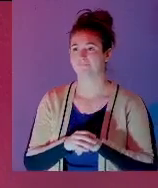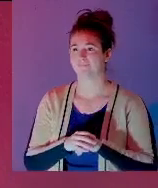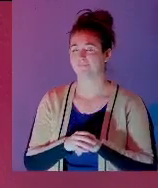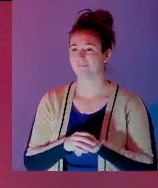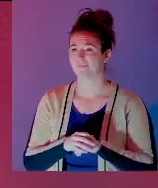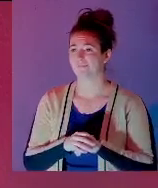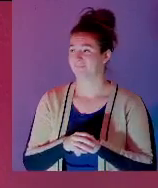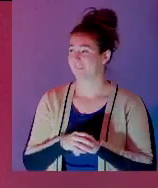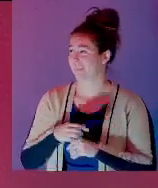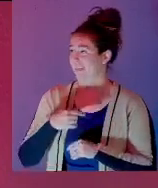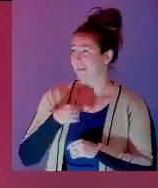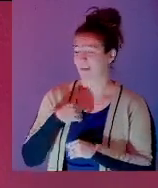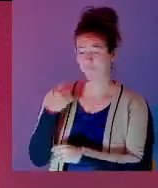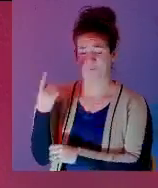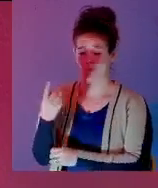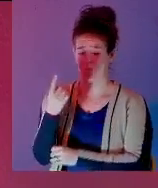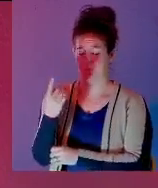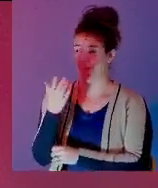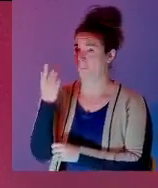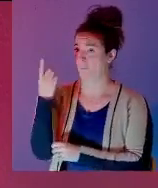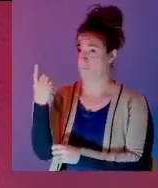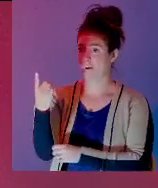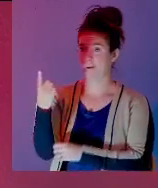Got just one rule,